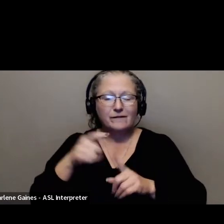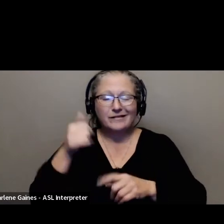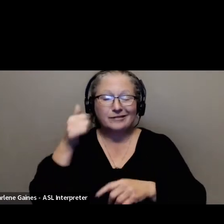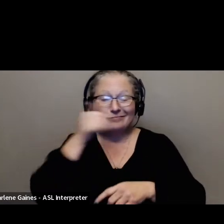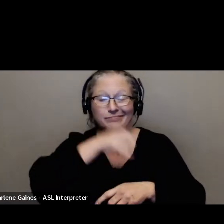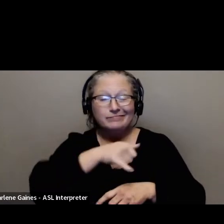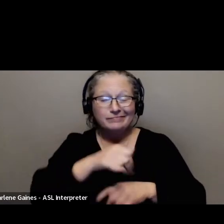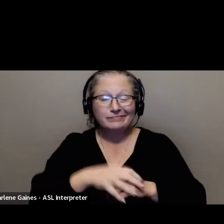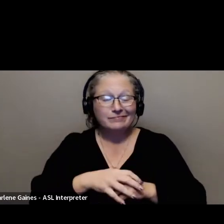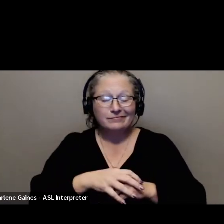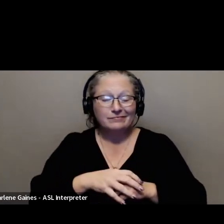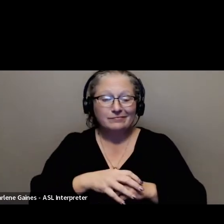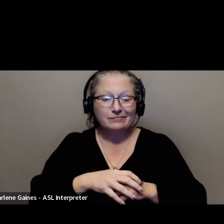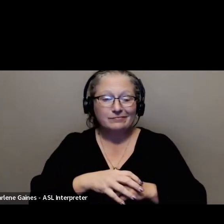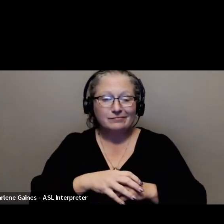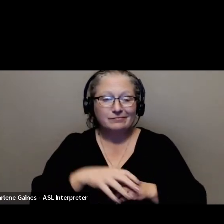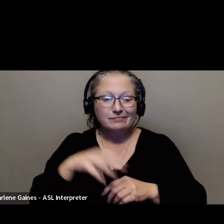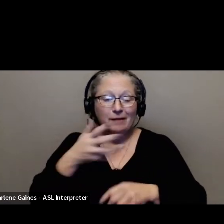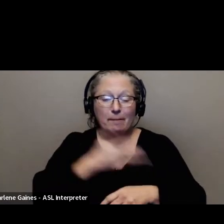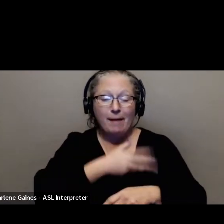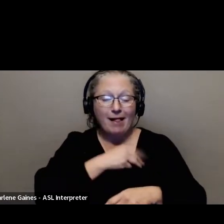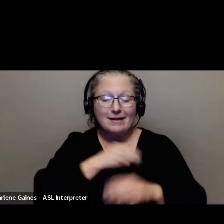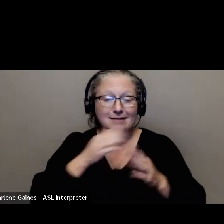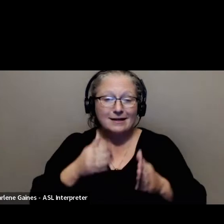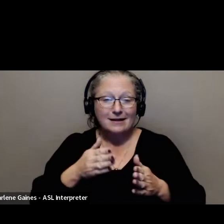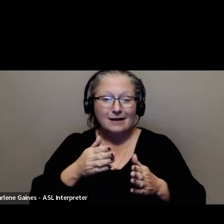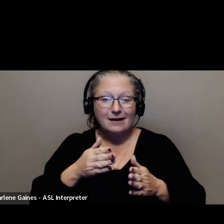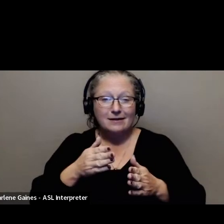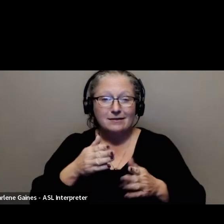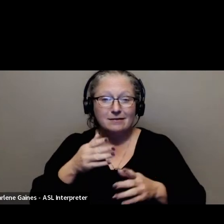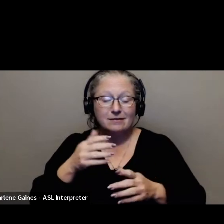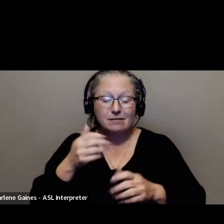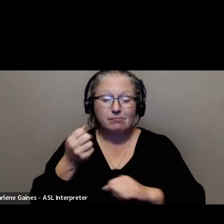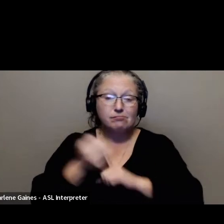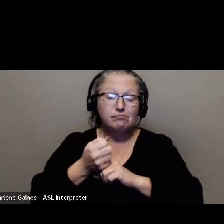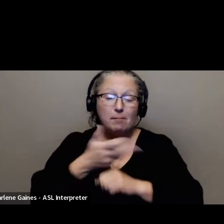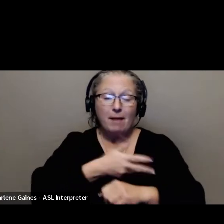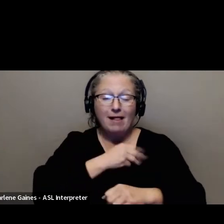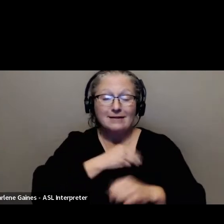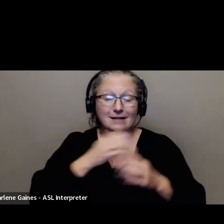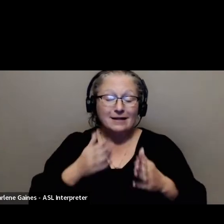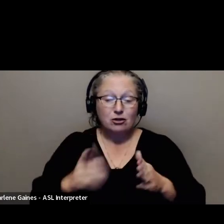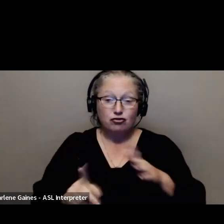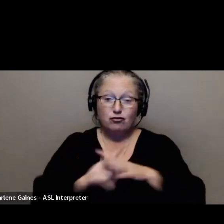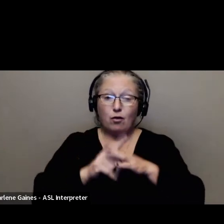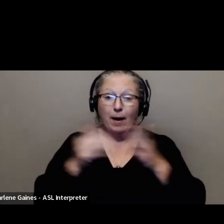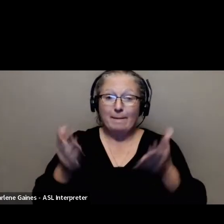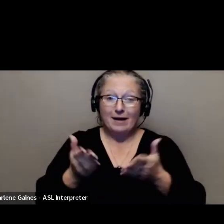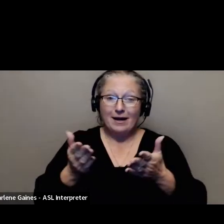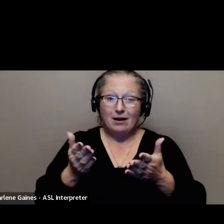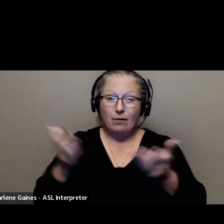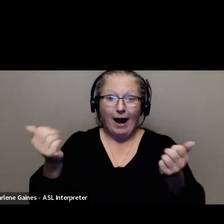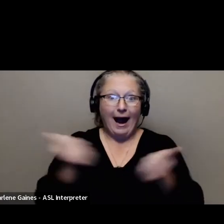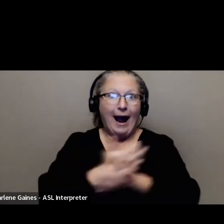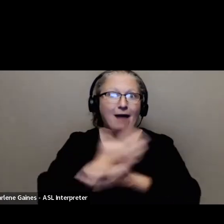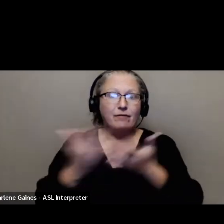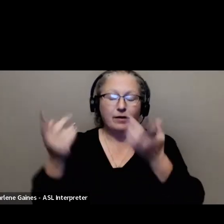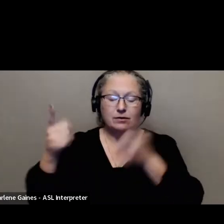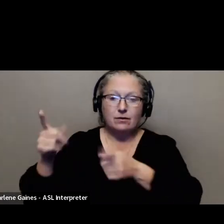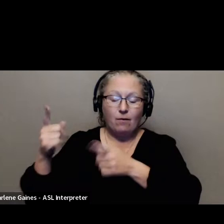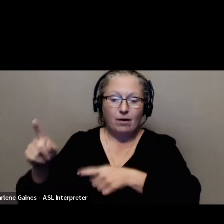ridiculous that Palestinians, pro-Palestinians, are showing up here with everything that's going